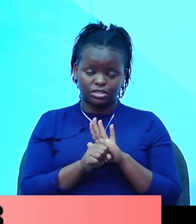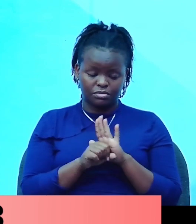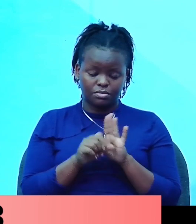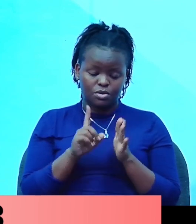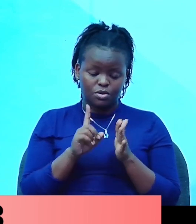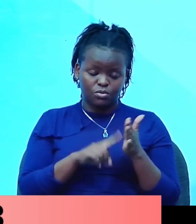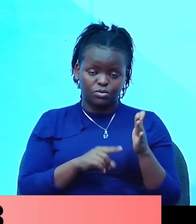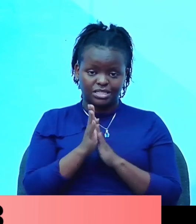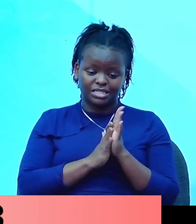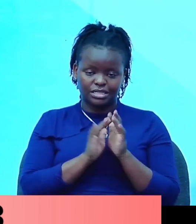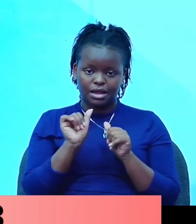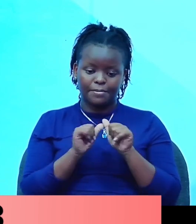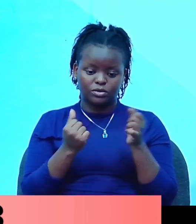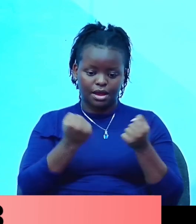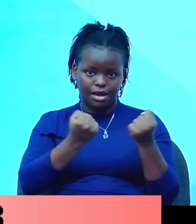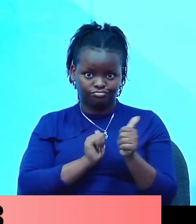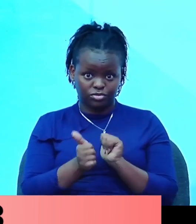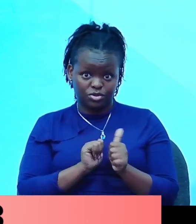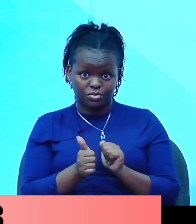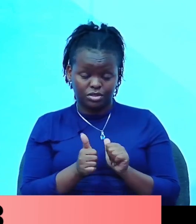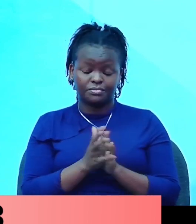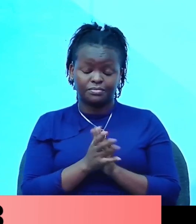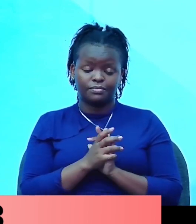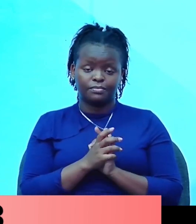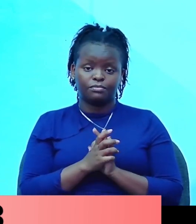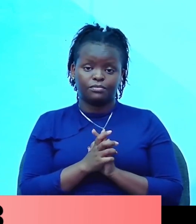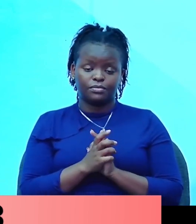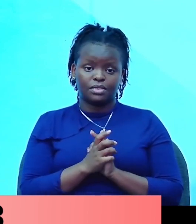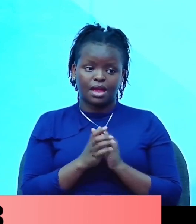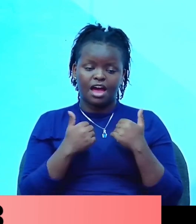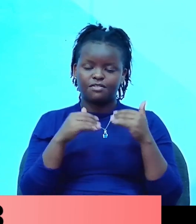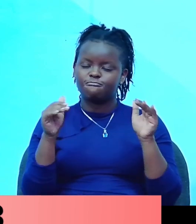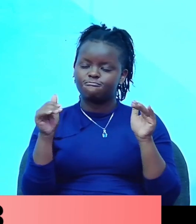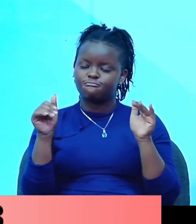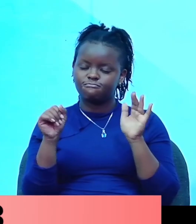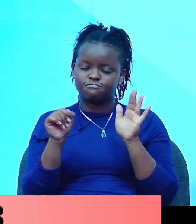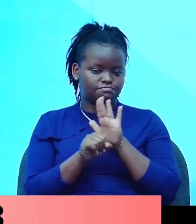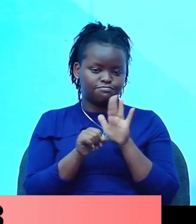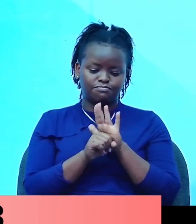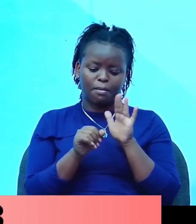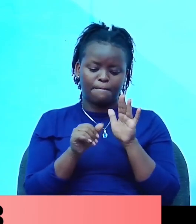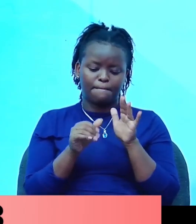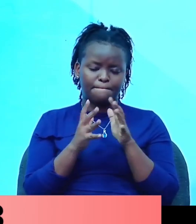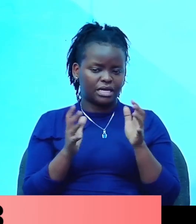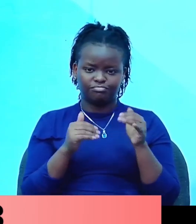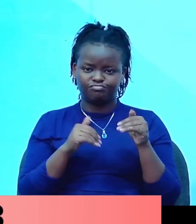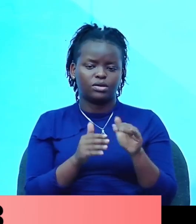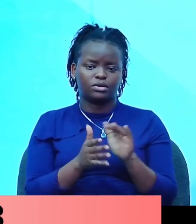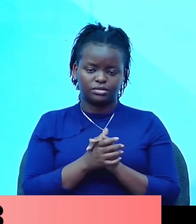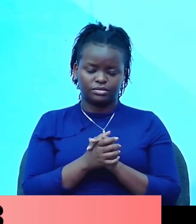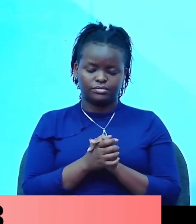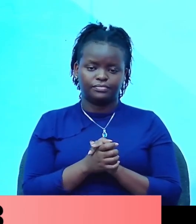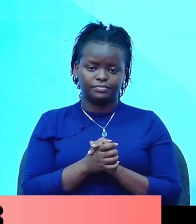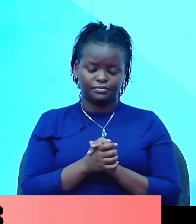motorsports is that it has such a huge following. Indeed. I think